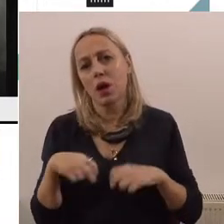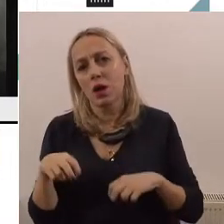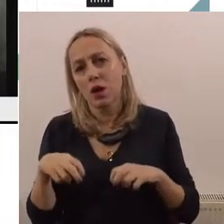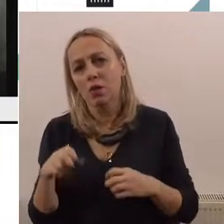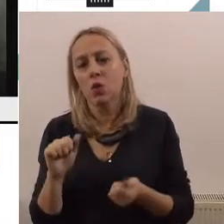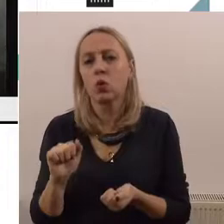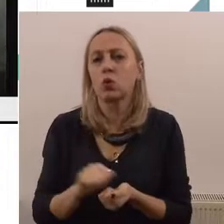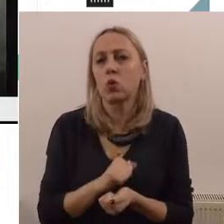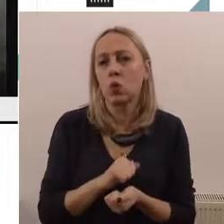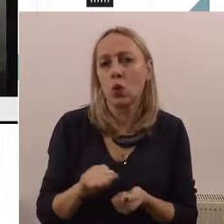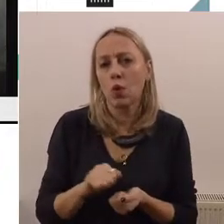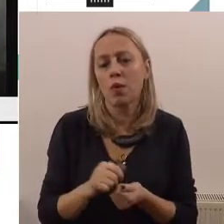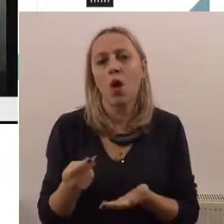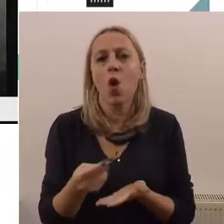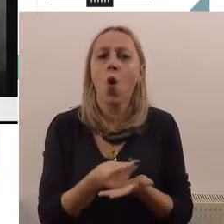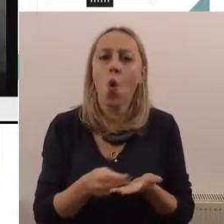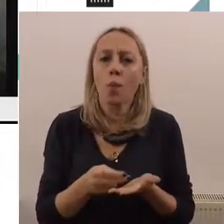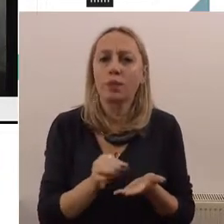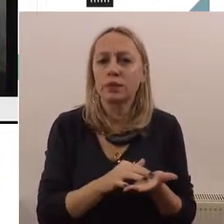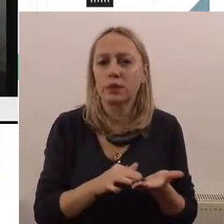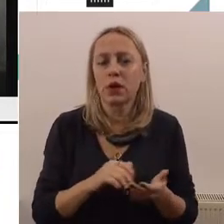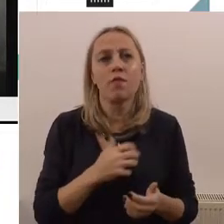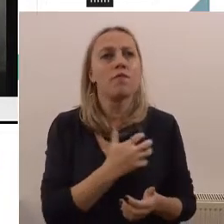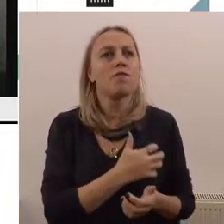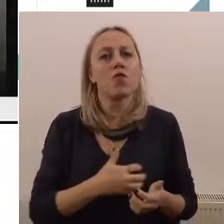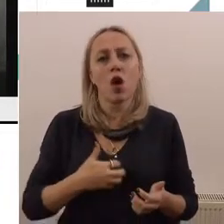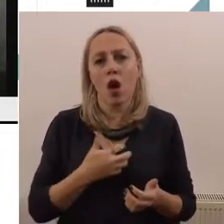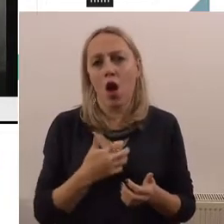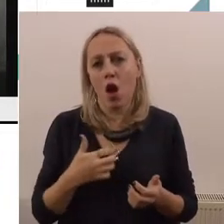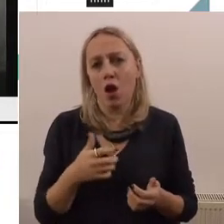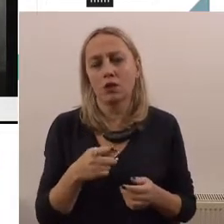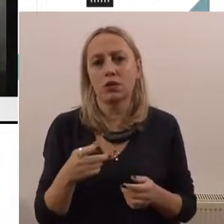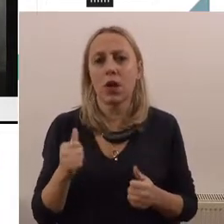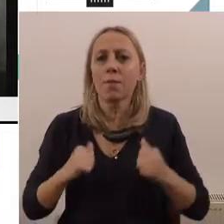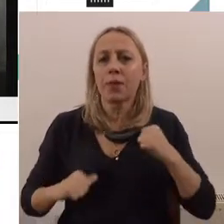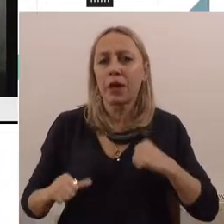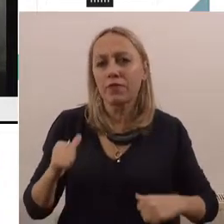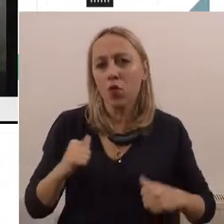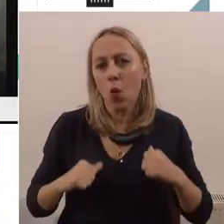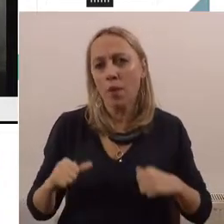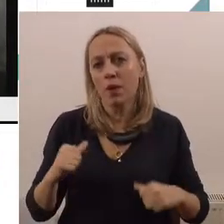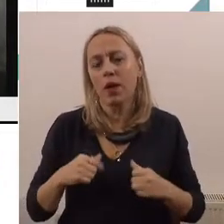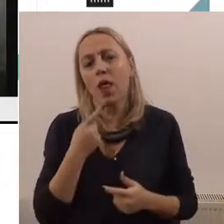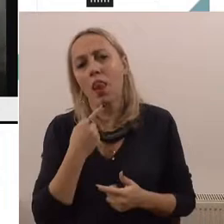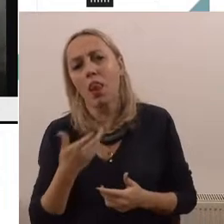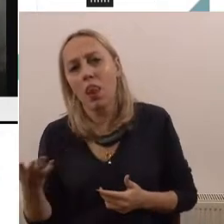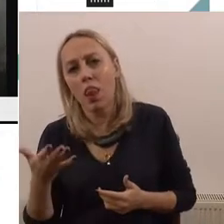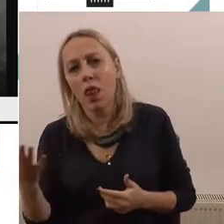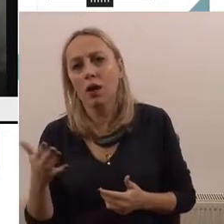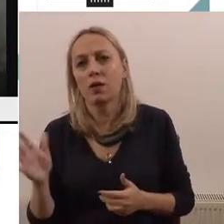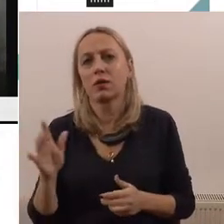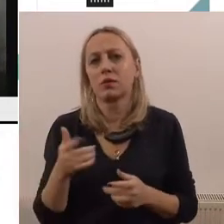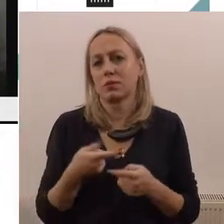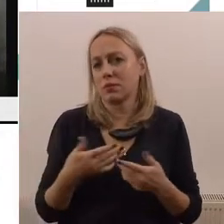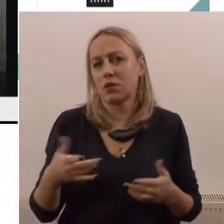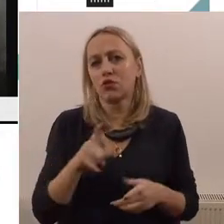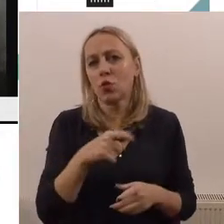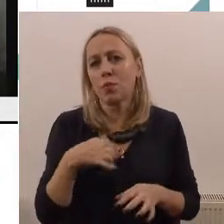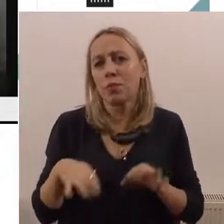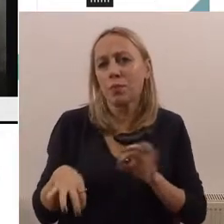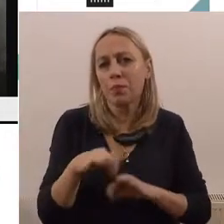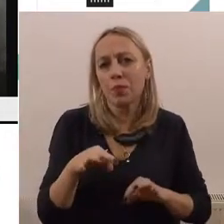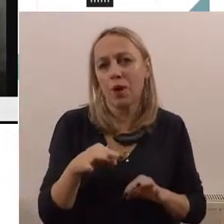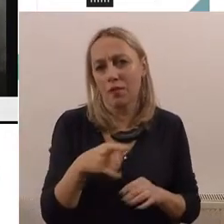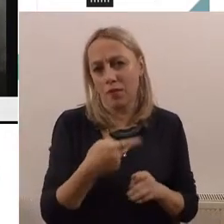the points of growth. We put together all the documentation and description of all the performances,